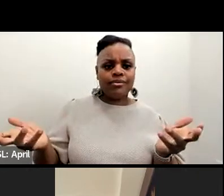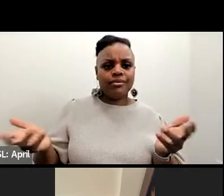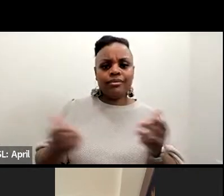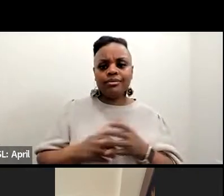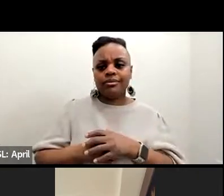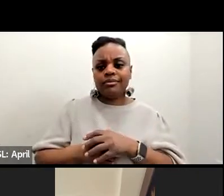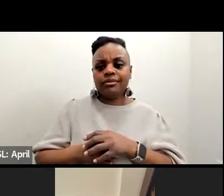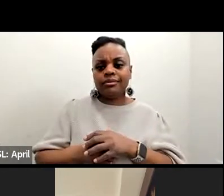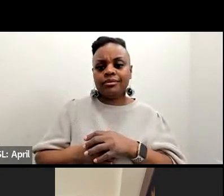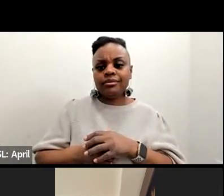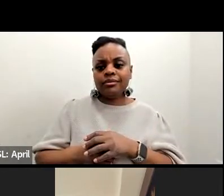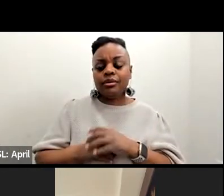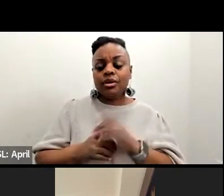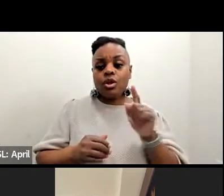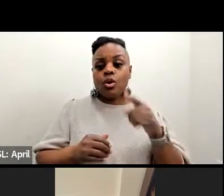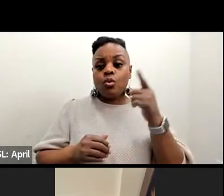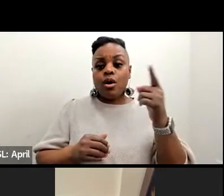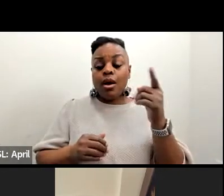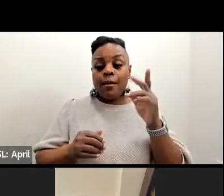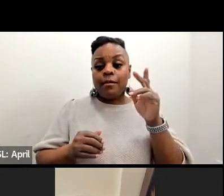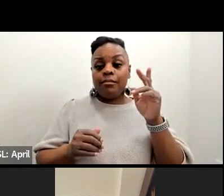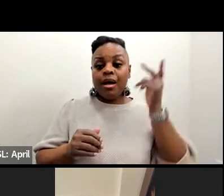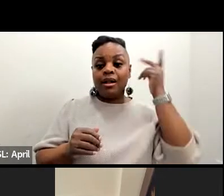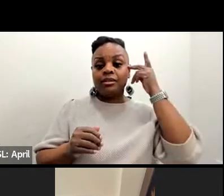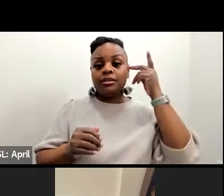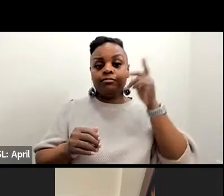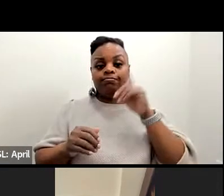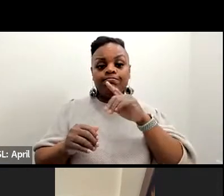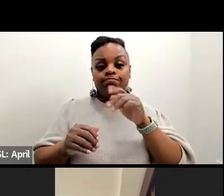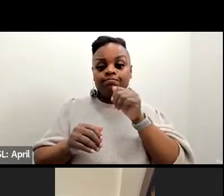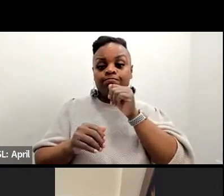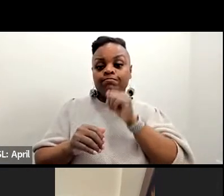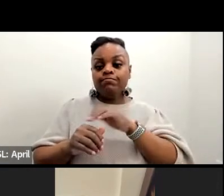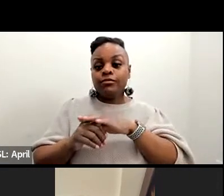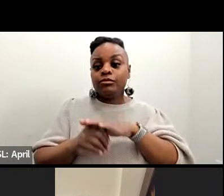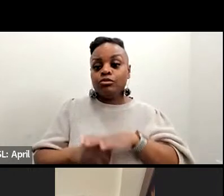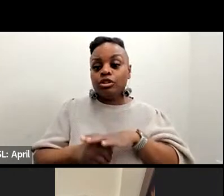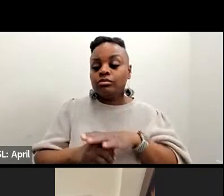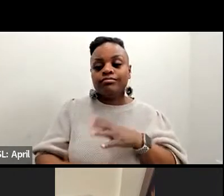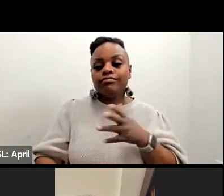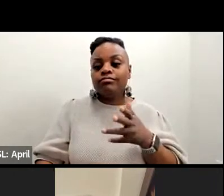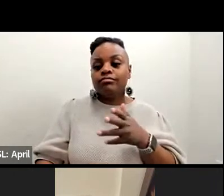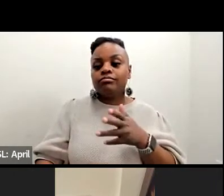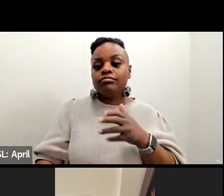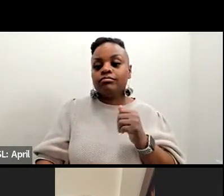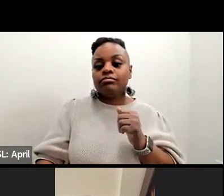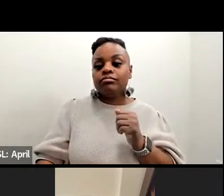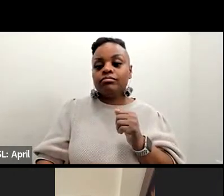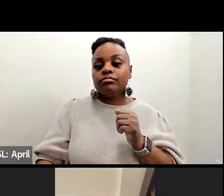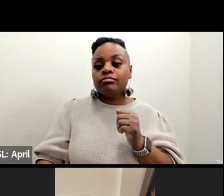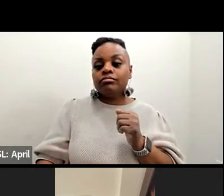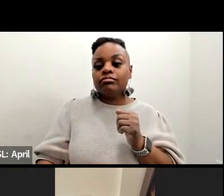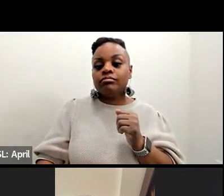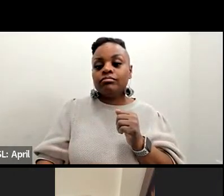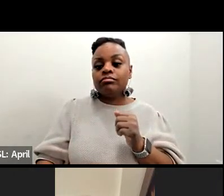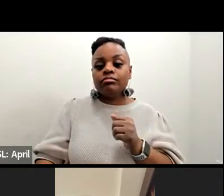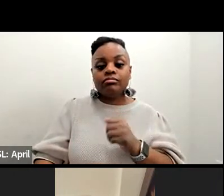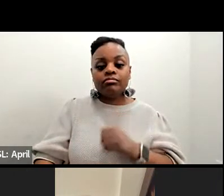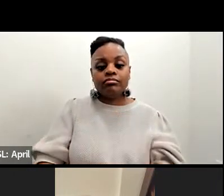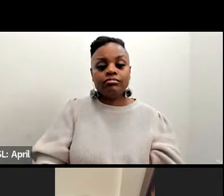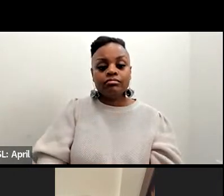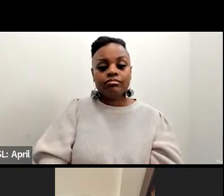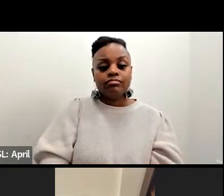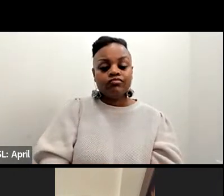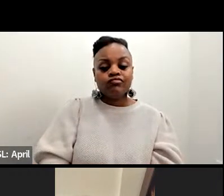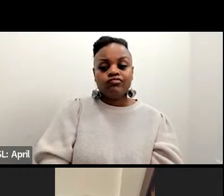extent of the repressive apparatus in Egypt has extended its arms into where they